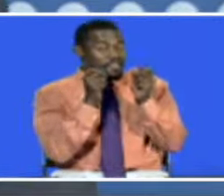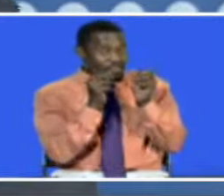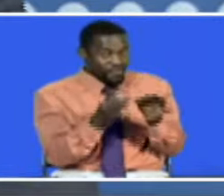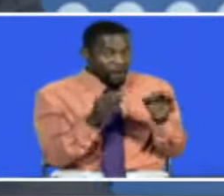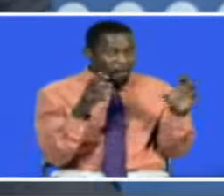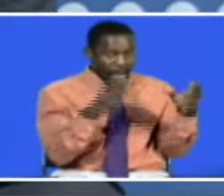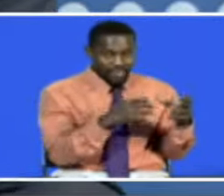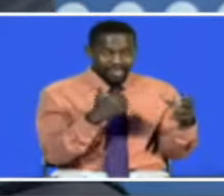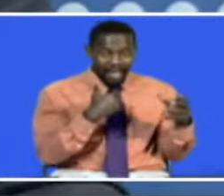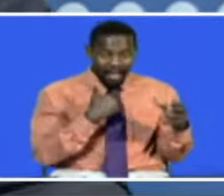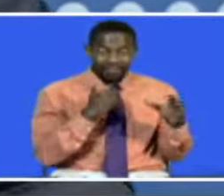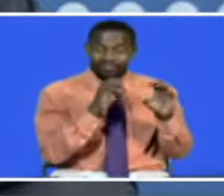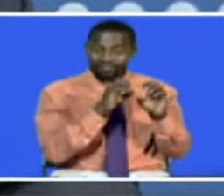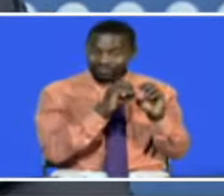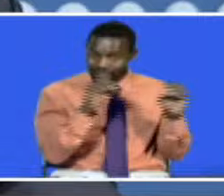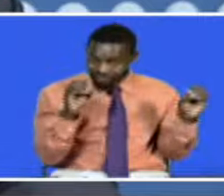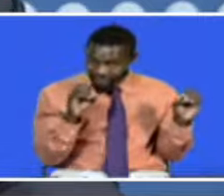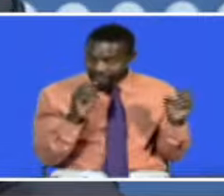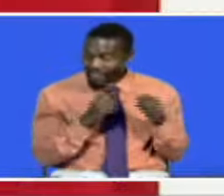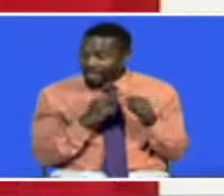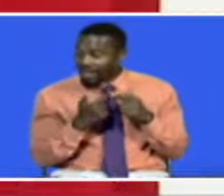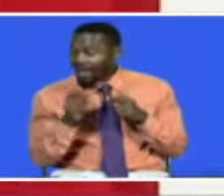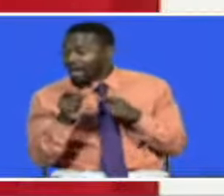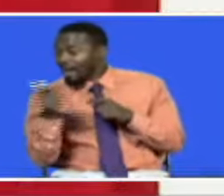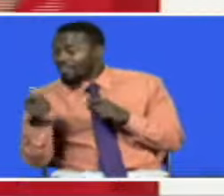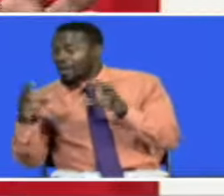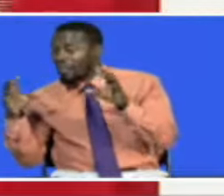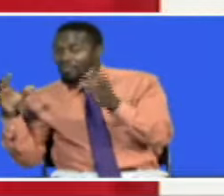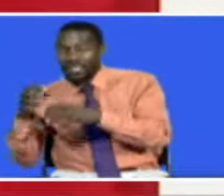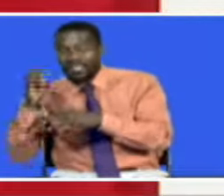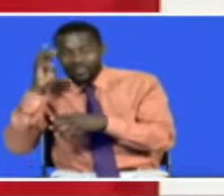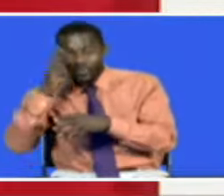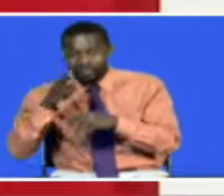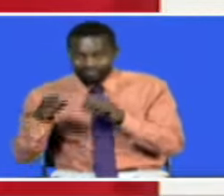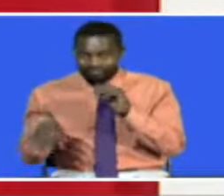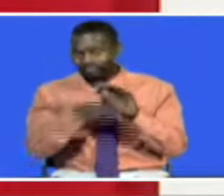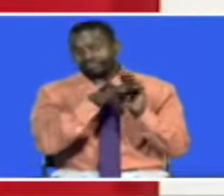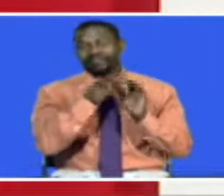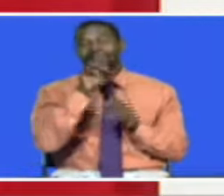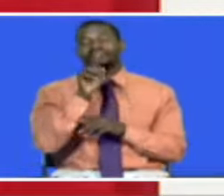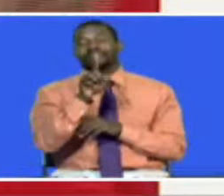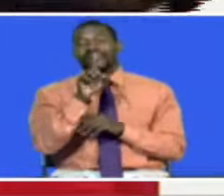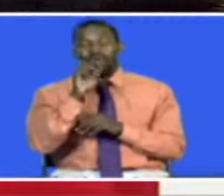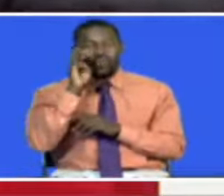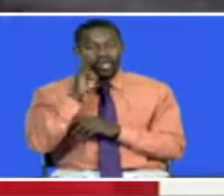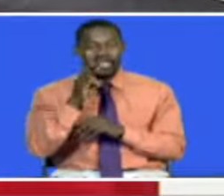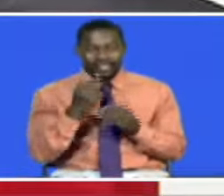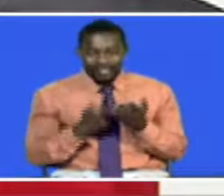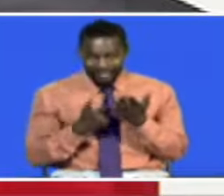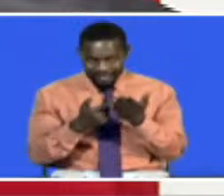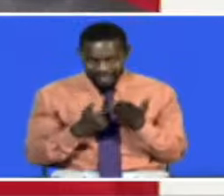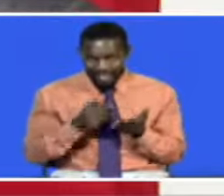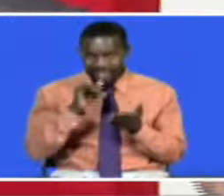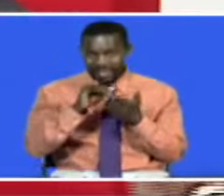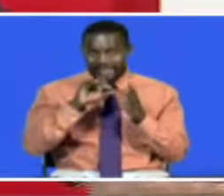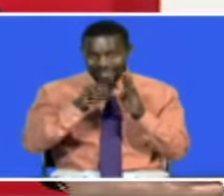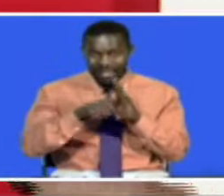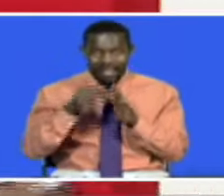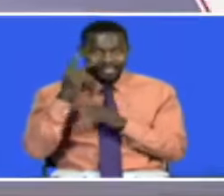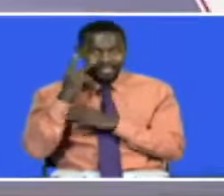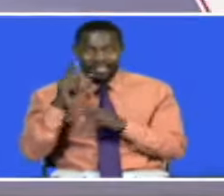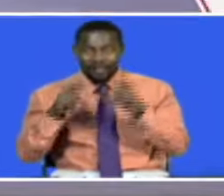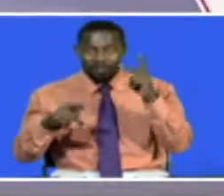you. And okay. That is exactly how it should be. Okay. This we'll discuss in the second hour, and we have about 2 minutes. And I see Prof is already here.